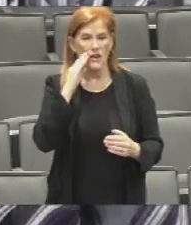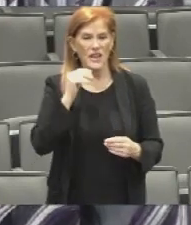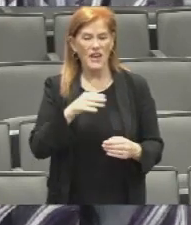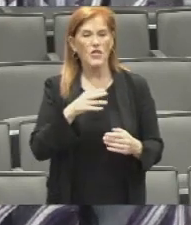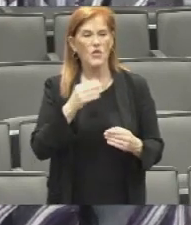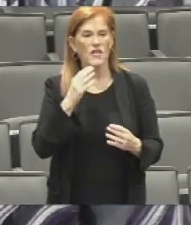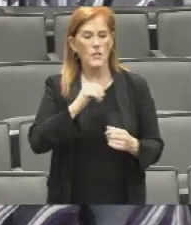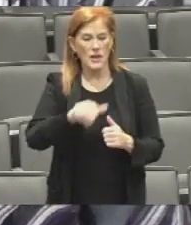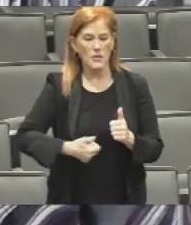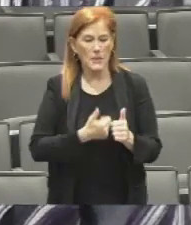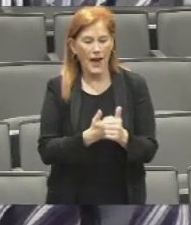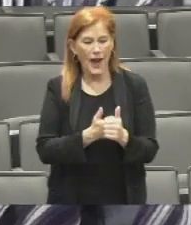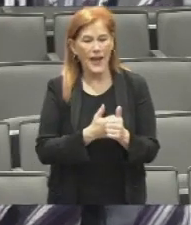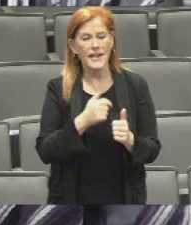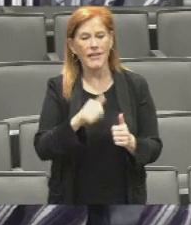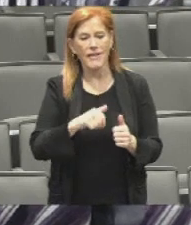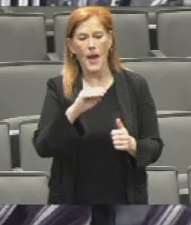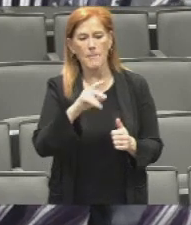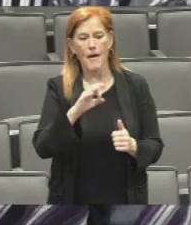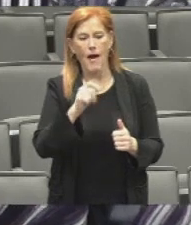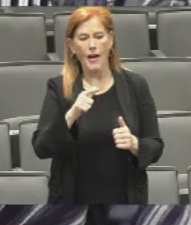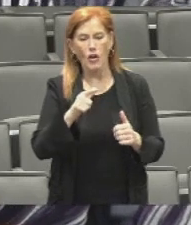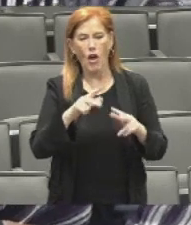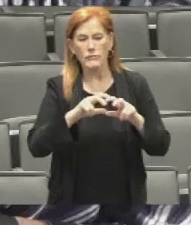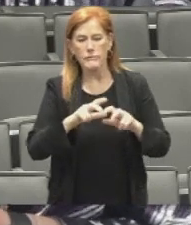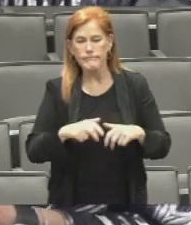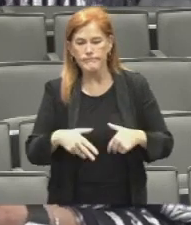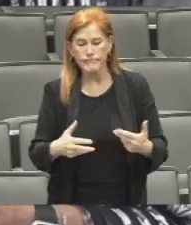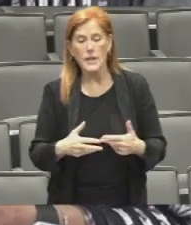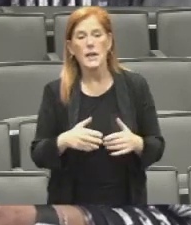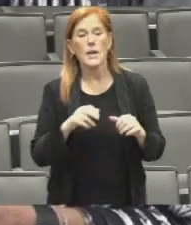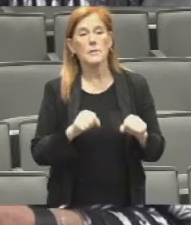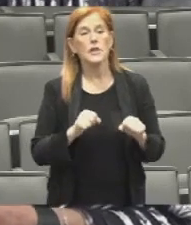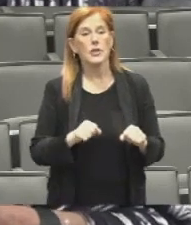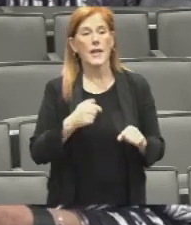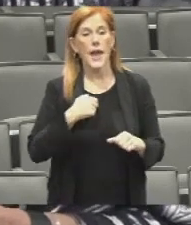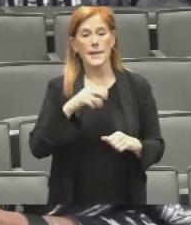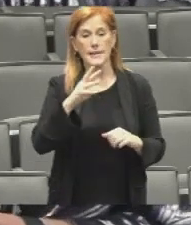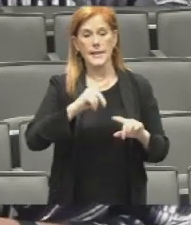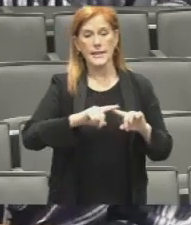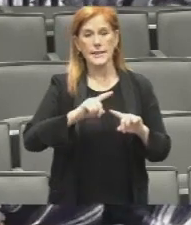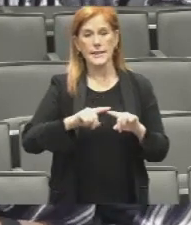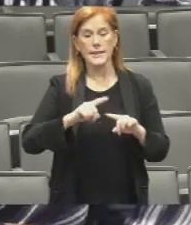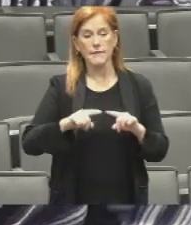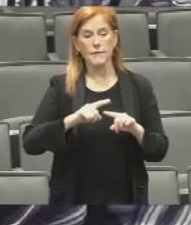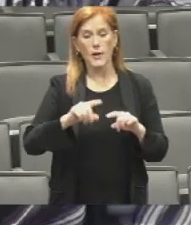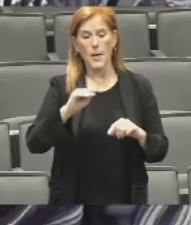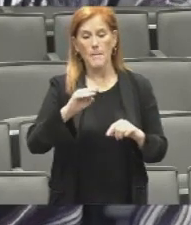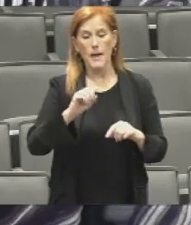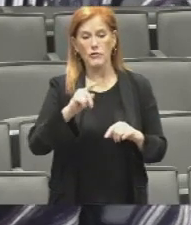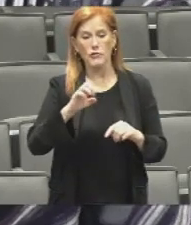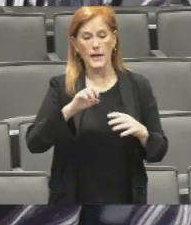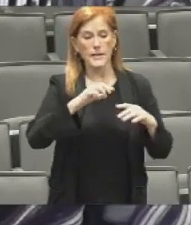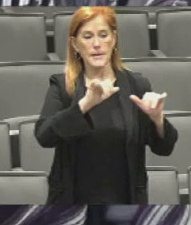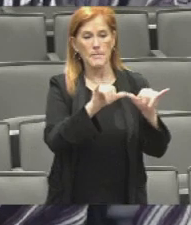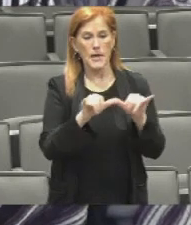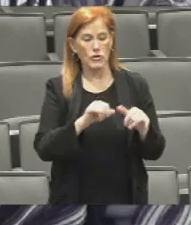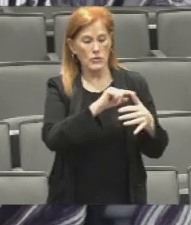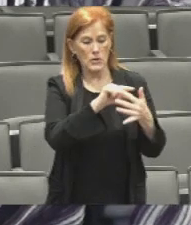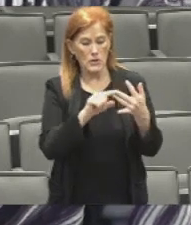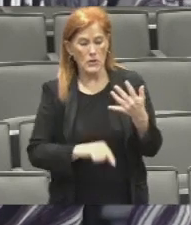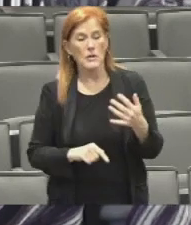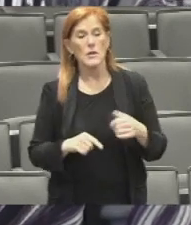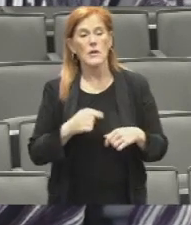the model is all about. It actually has potentially 6 different metrics. One of the metrics is